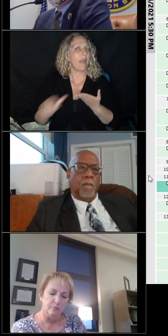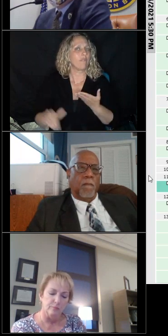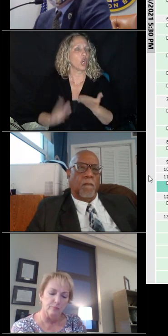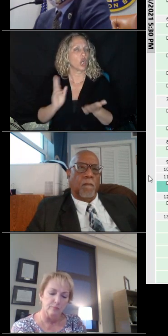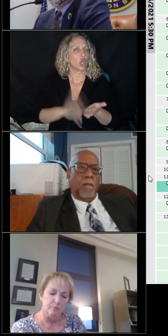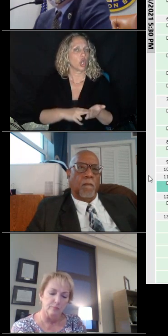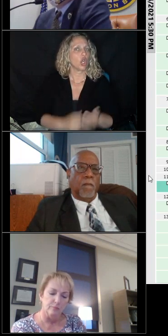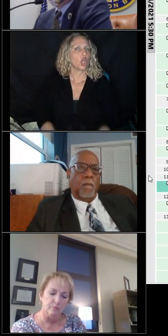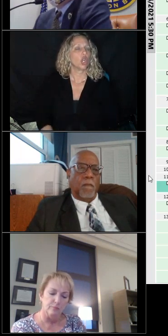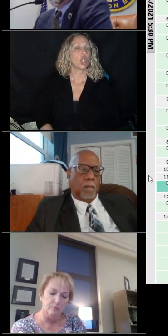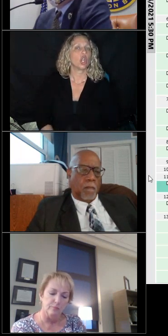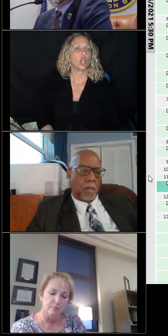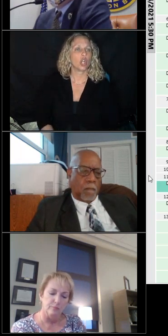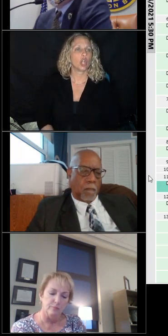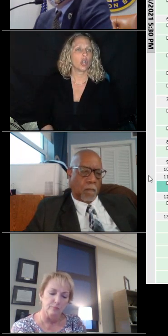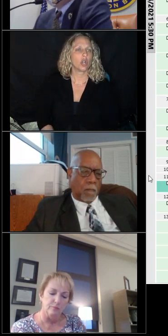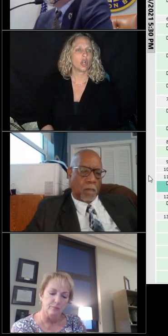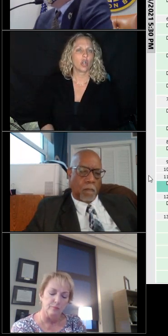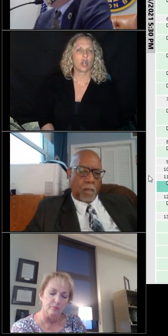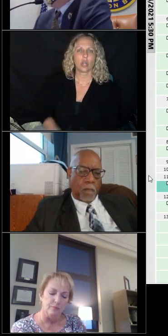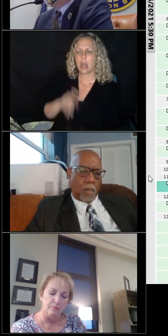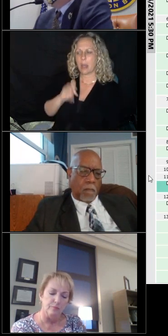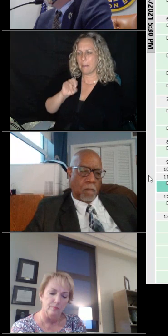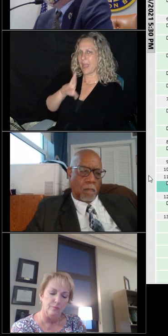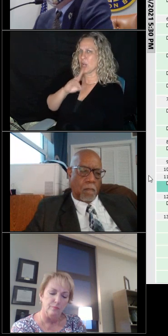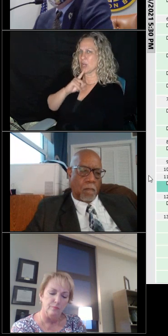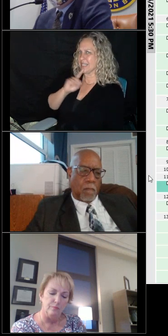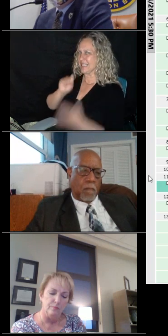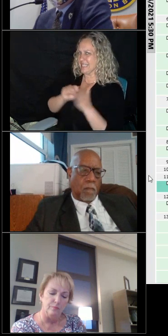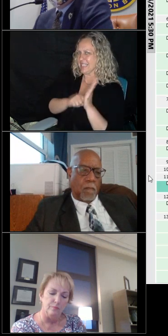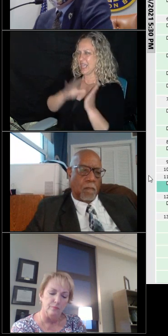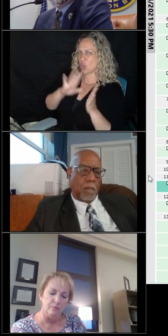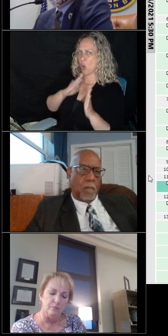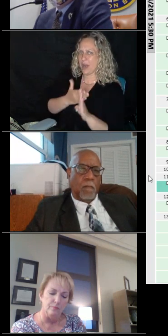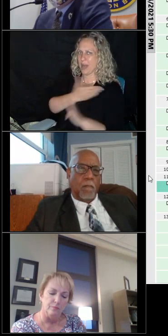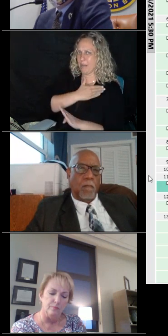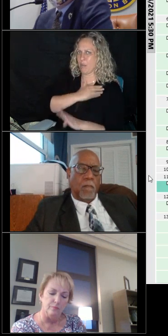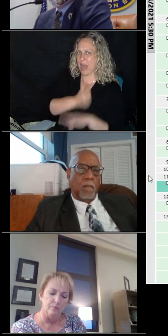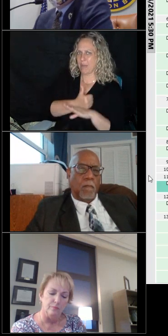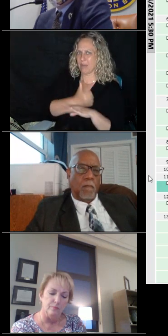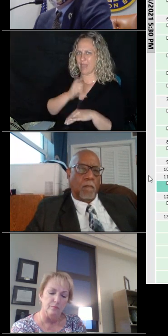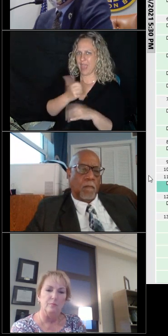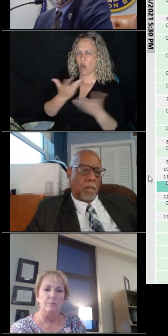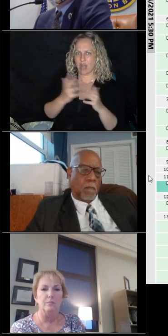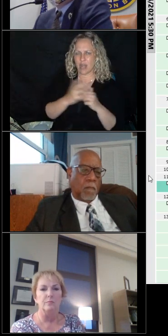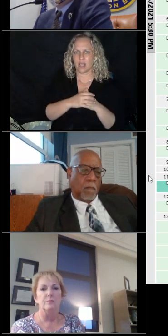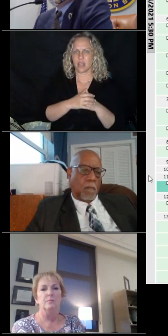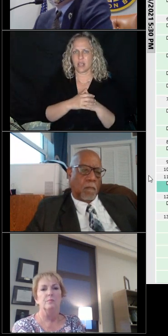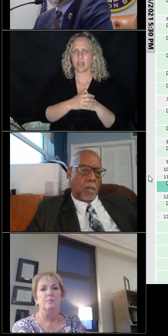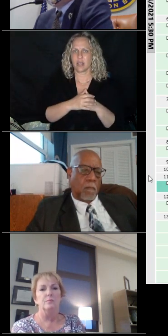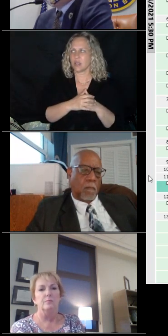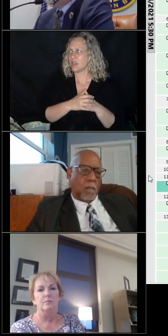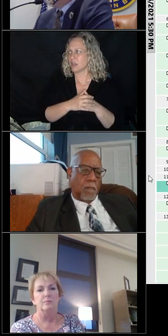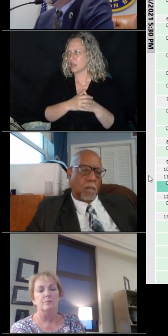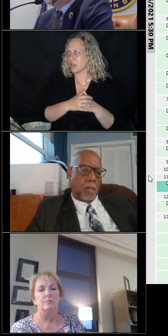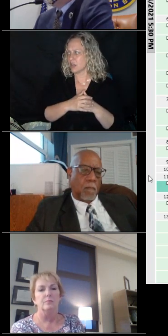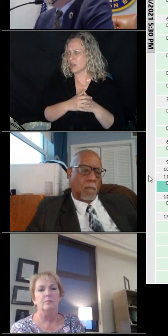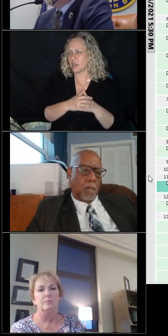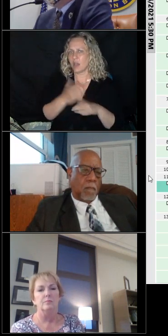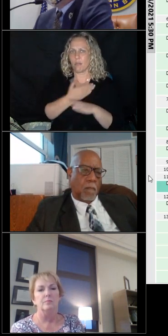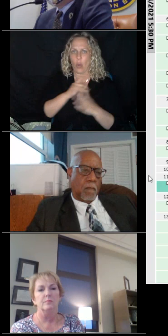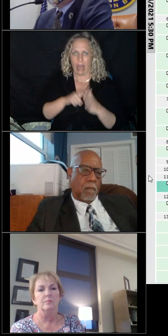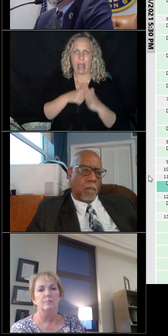and I think the state's already preempted that as well. But it's, we are the owners of the